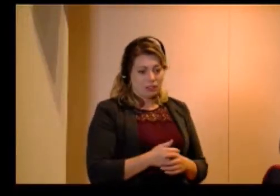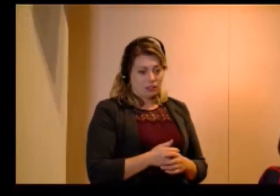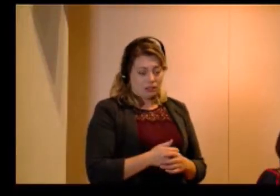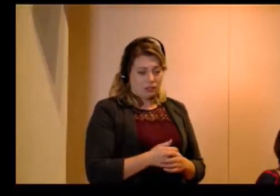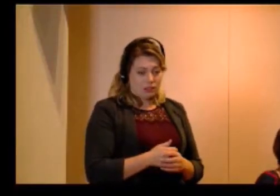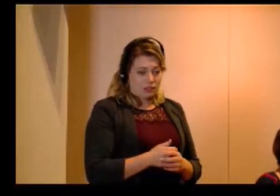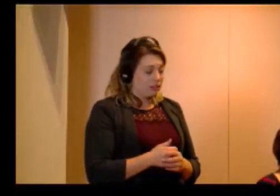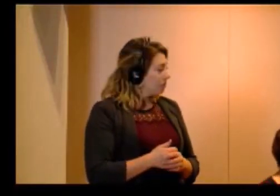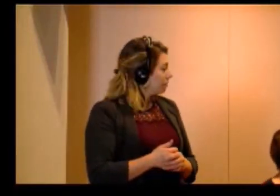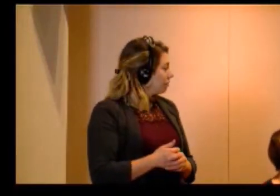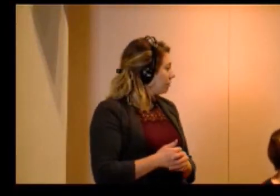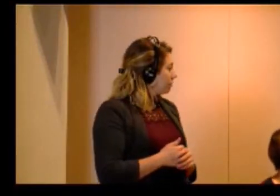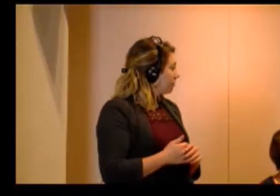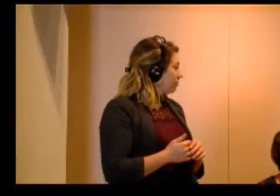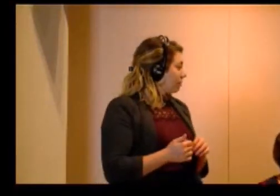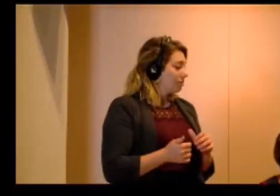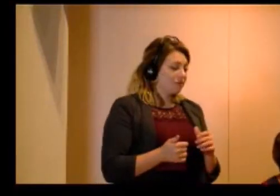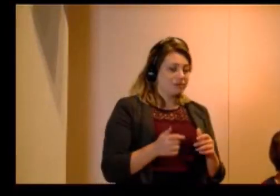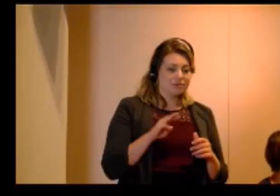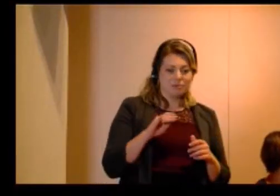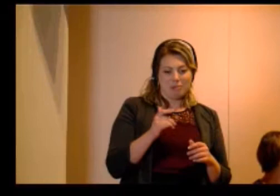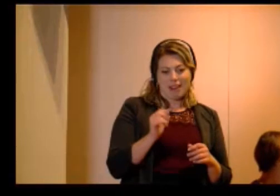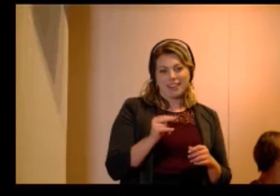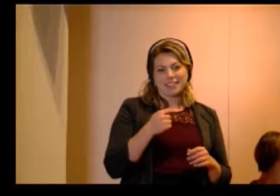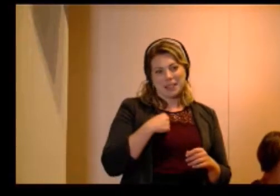if I can start there,